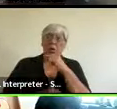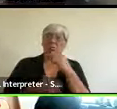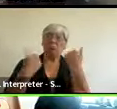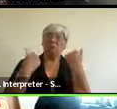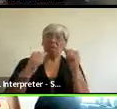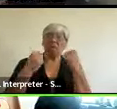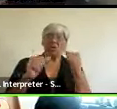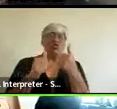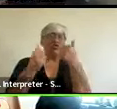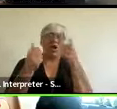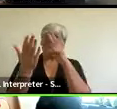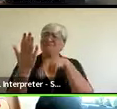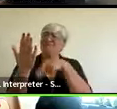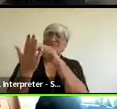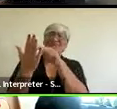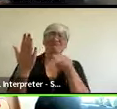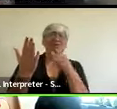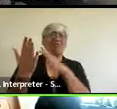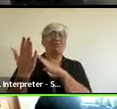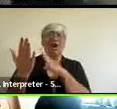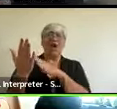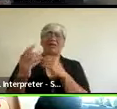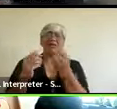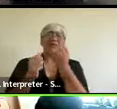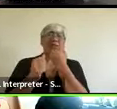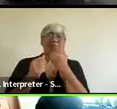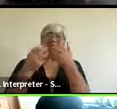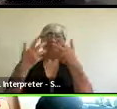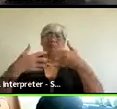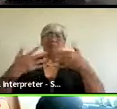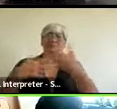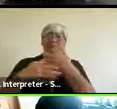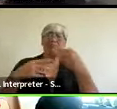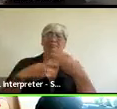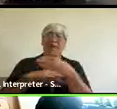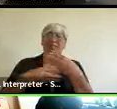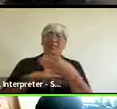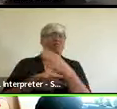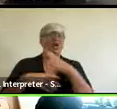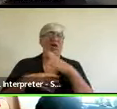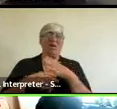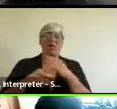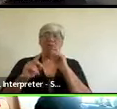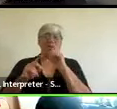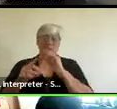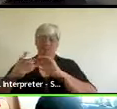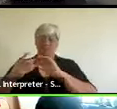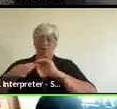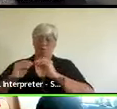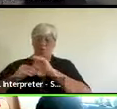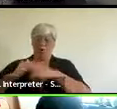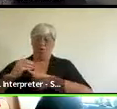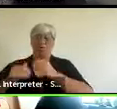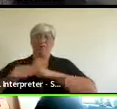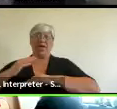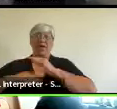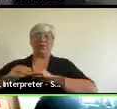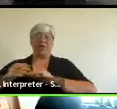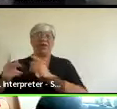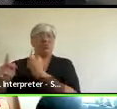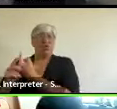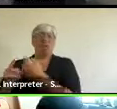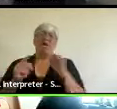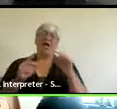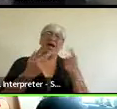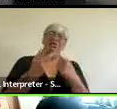for literacy and numeracy despite his problems with his key competencies,